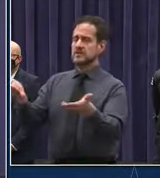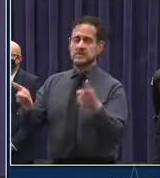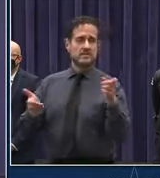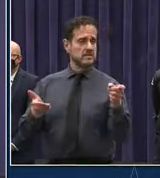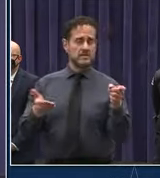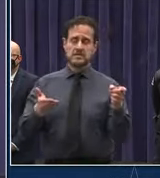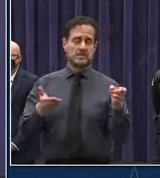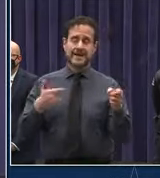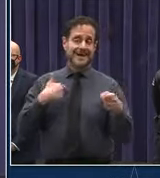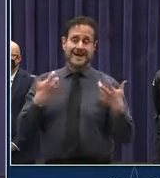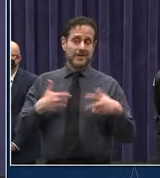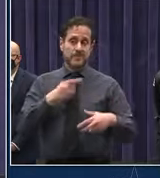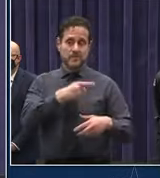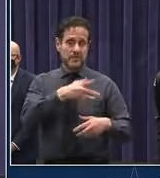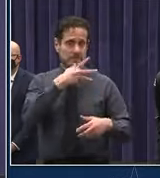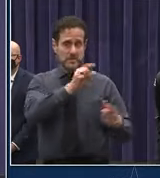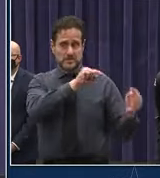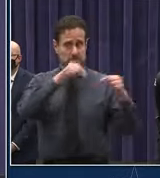happening.